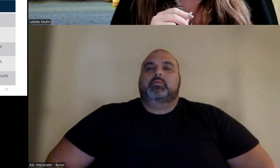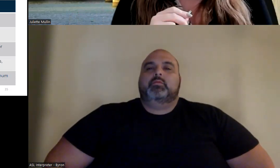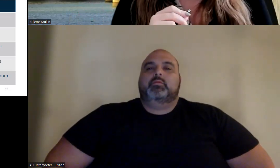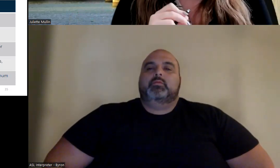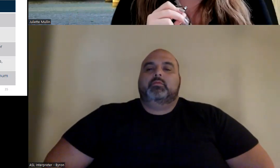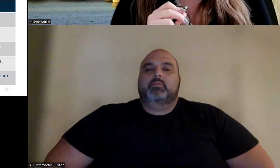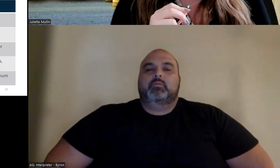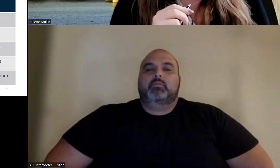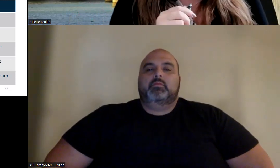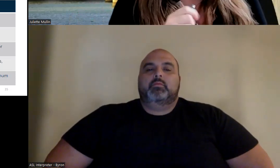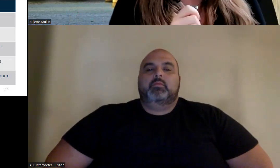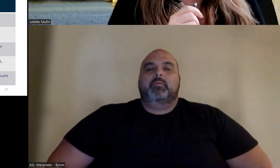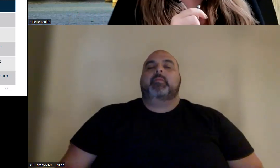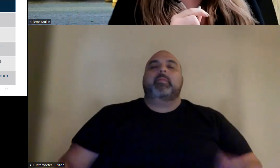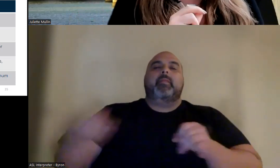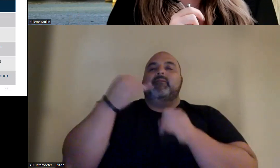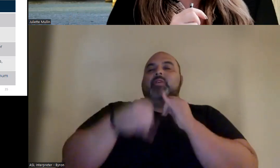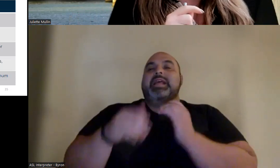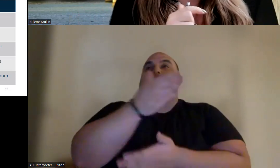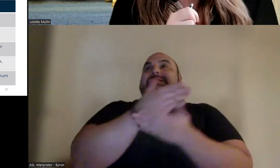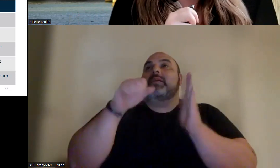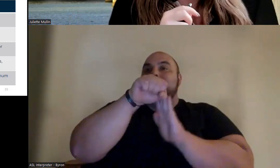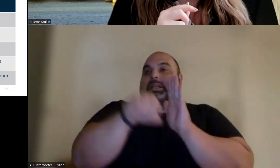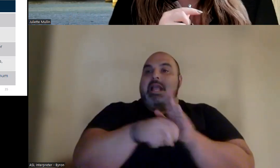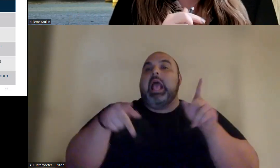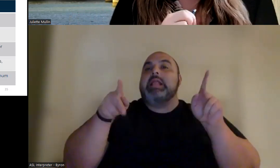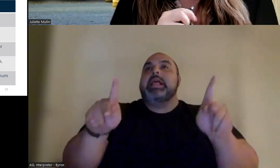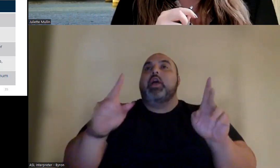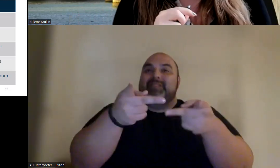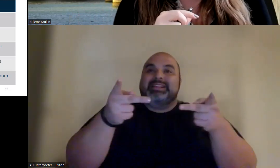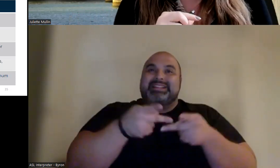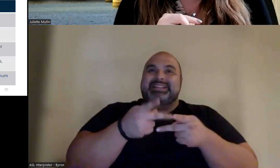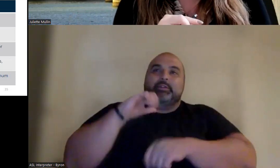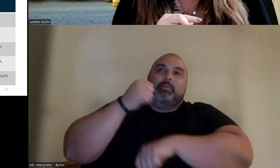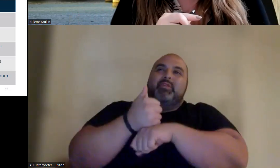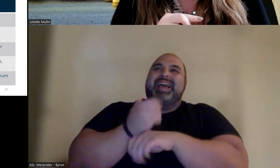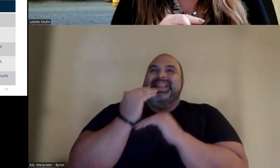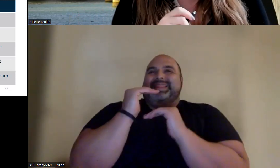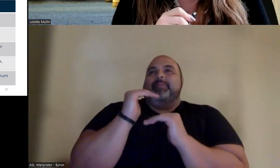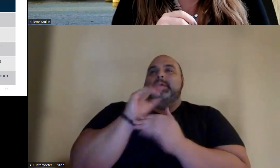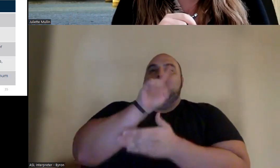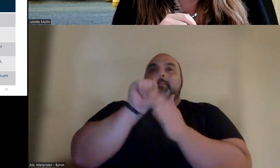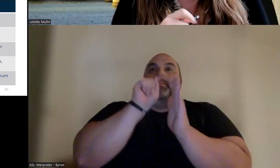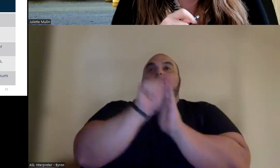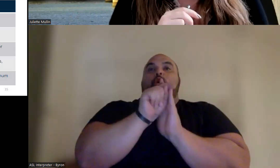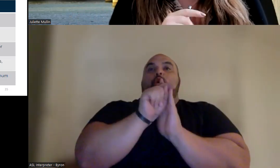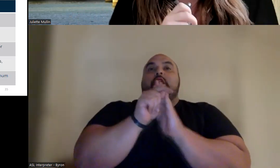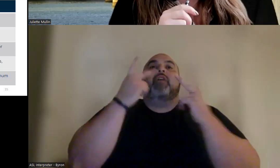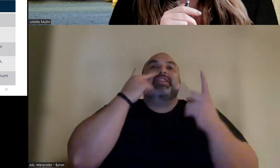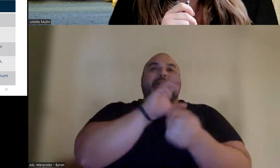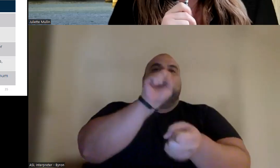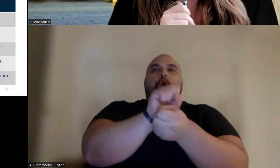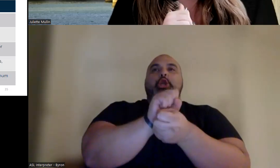And then finally, some states allow facilities to implement a limited period of visitation lockdown due to an emergency,